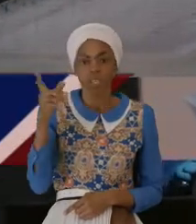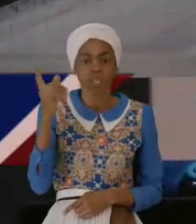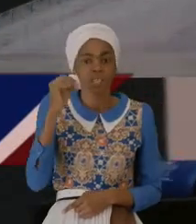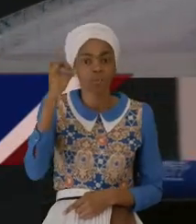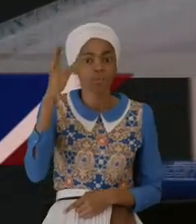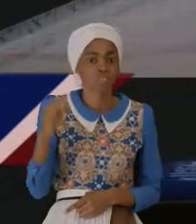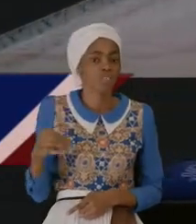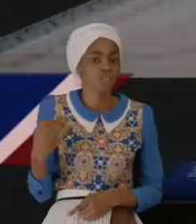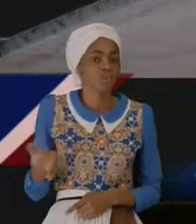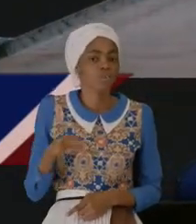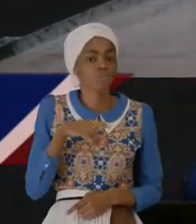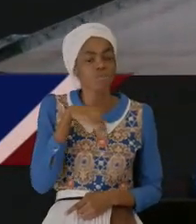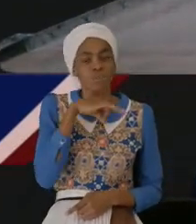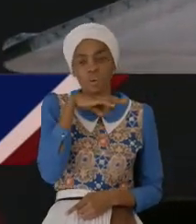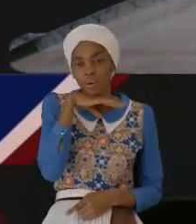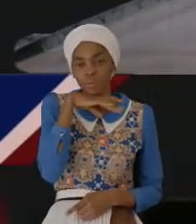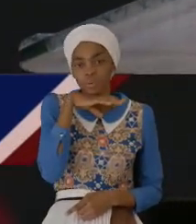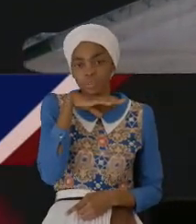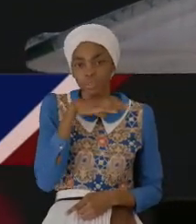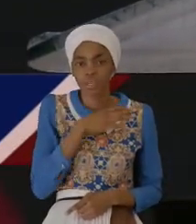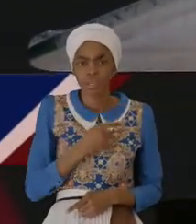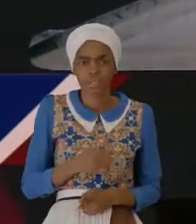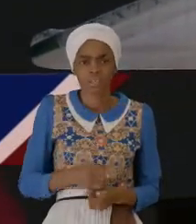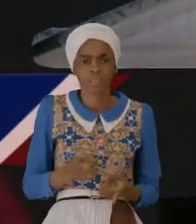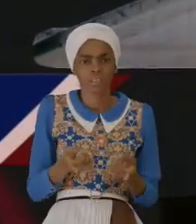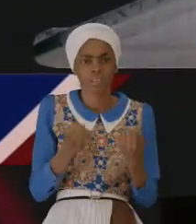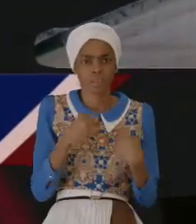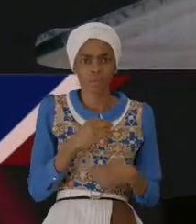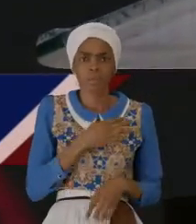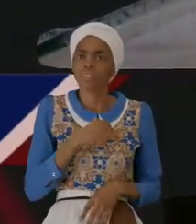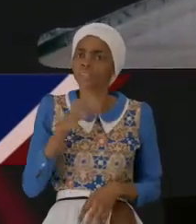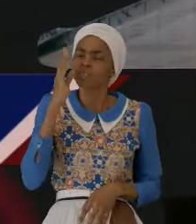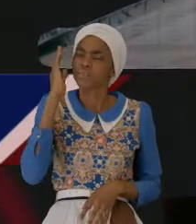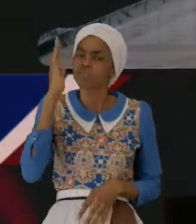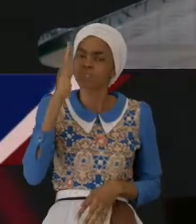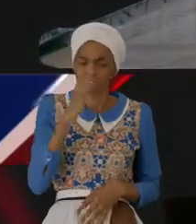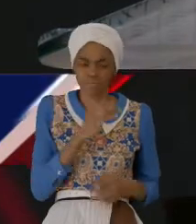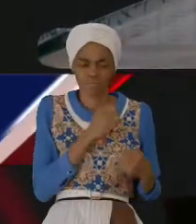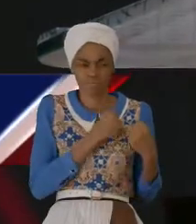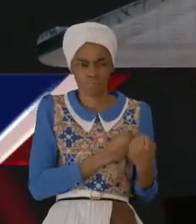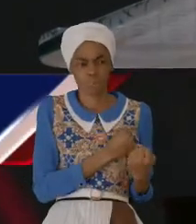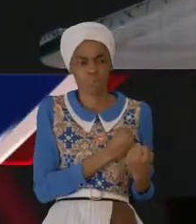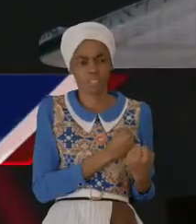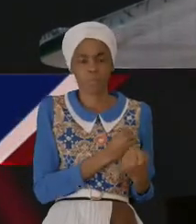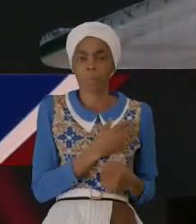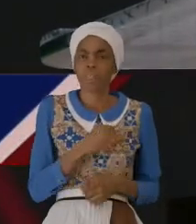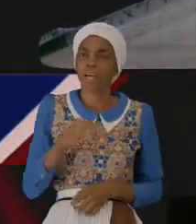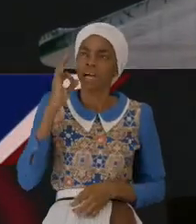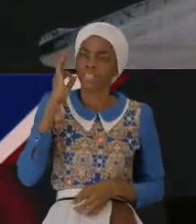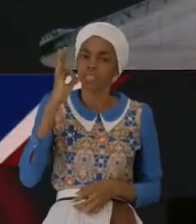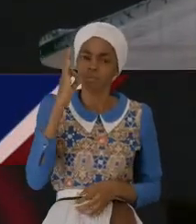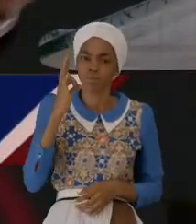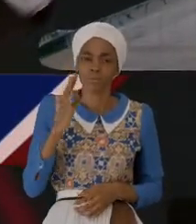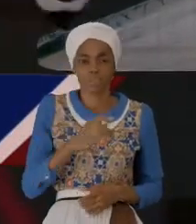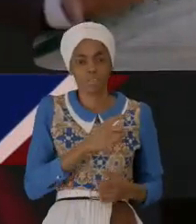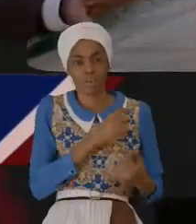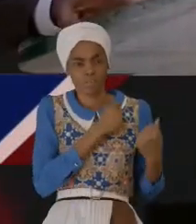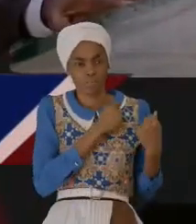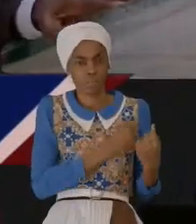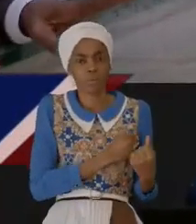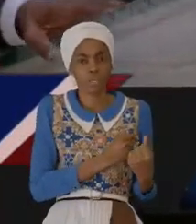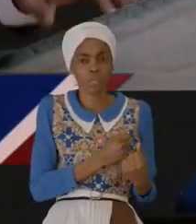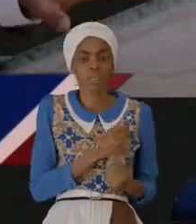of corruption and he come and they speak boldly and they speak persuasively and yet